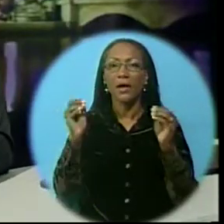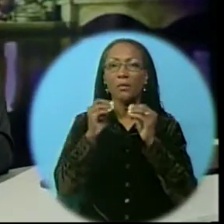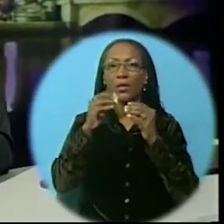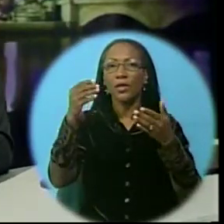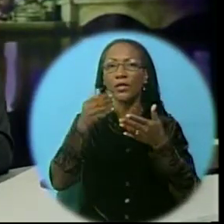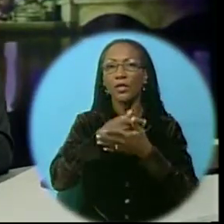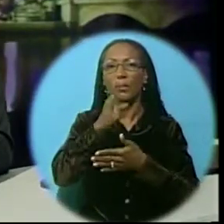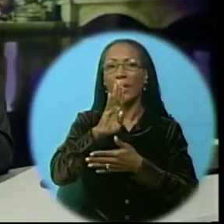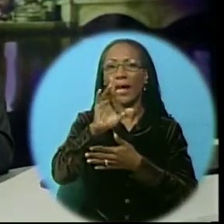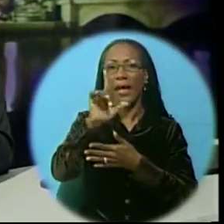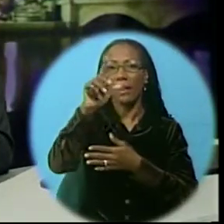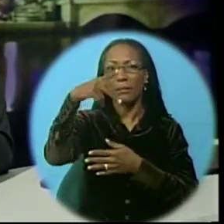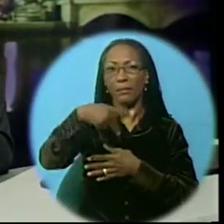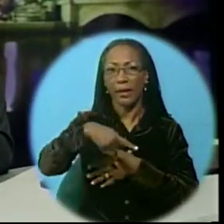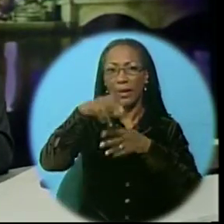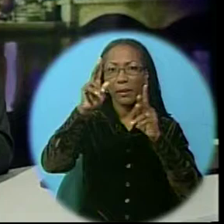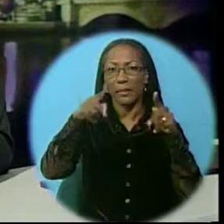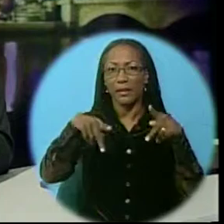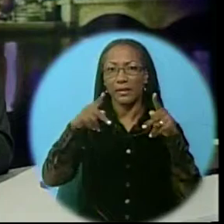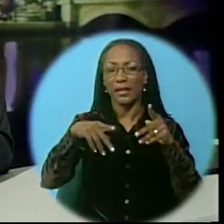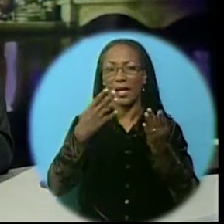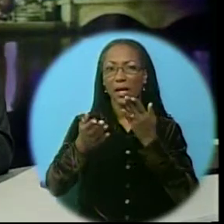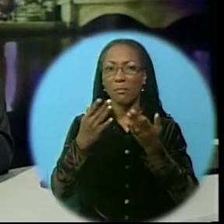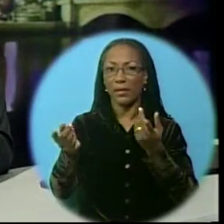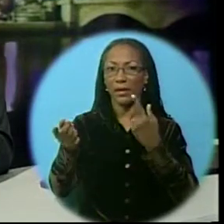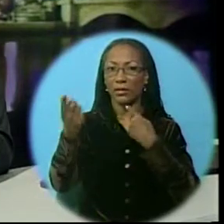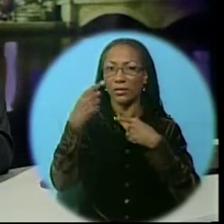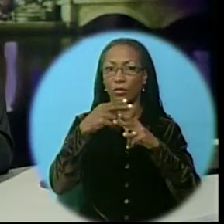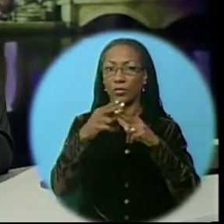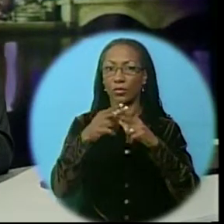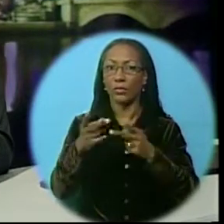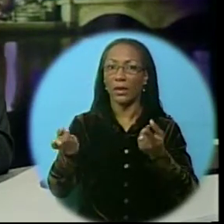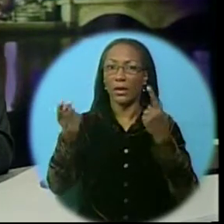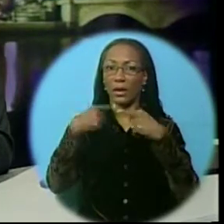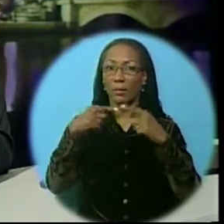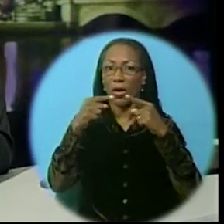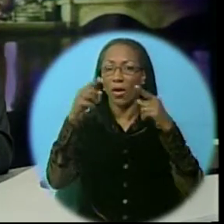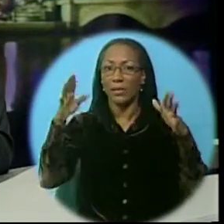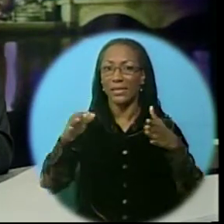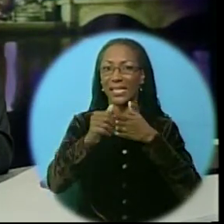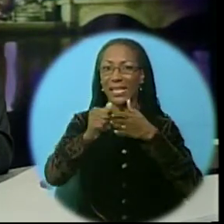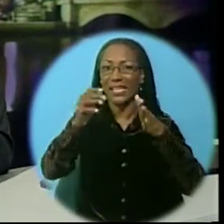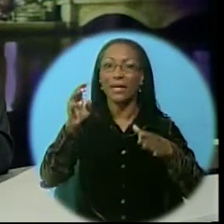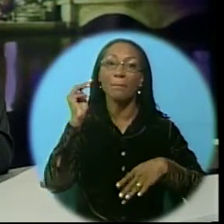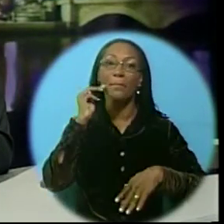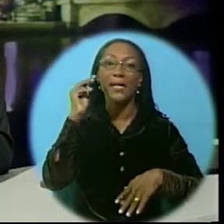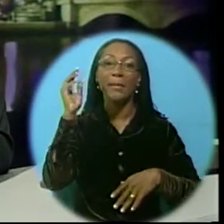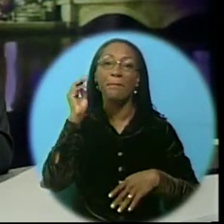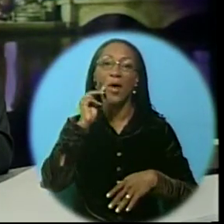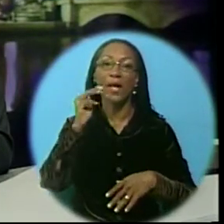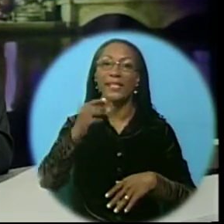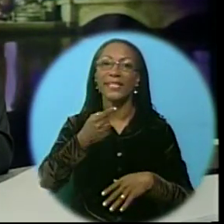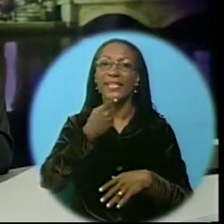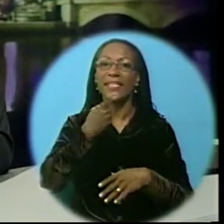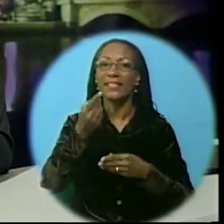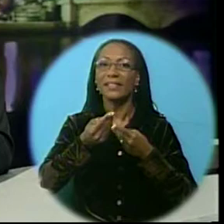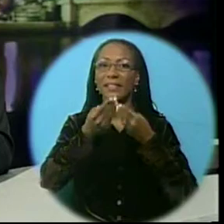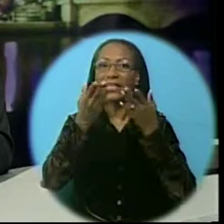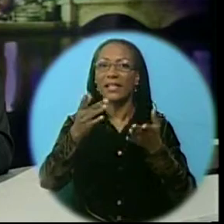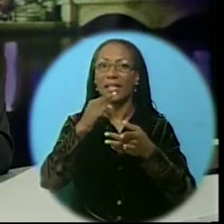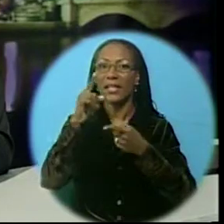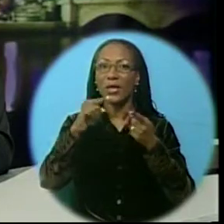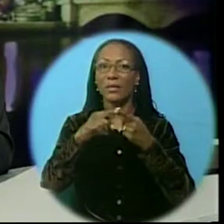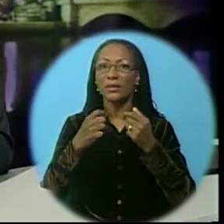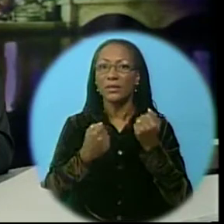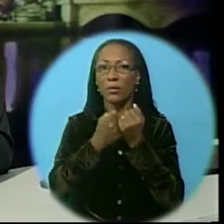new Barbados Labour Party candidates could soon be coming to the fore. Opposition leader Mia Motley made the suggestion as she endorsed Tatelia Colin Jordan